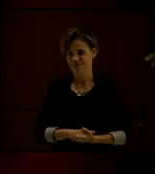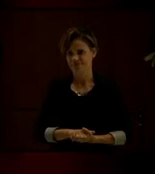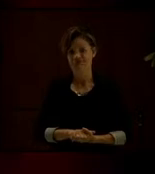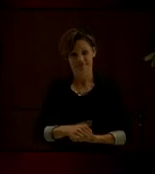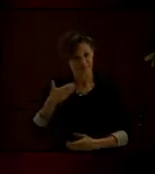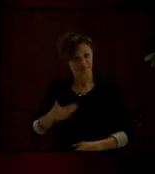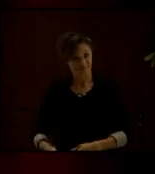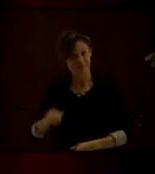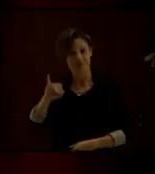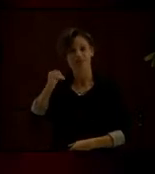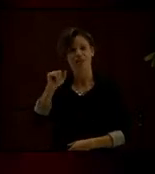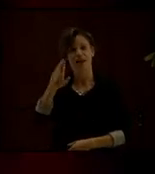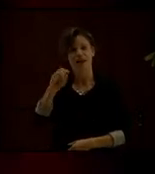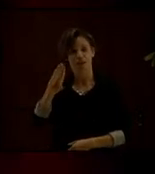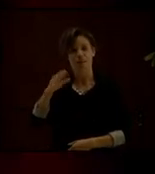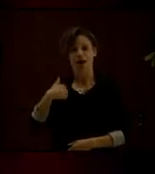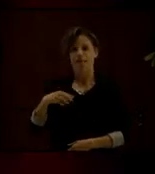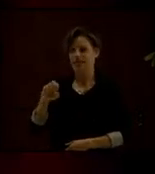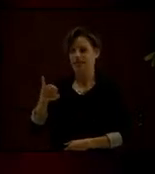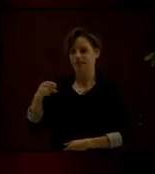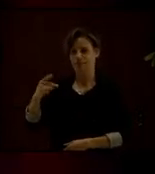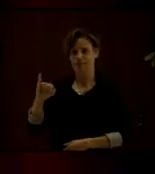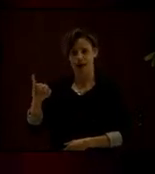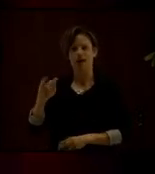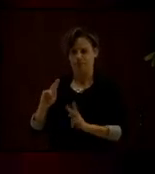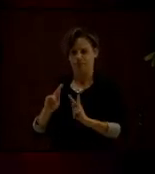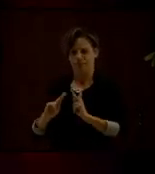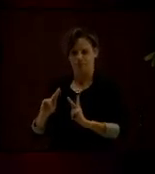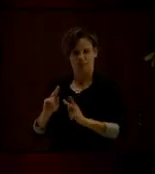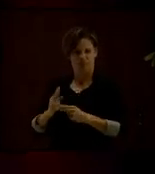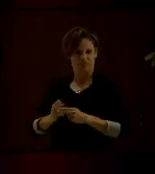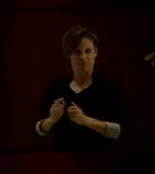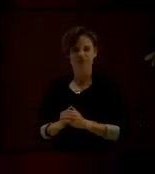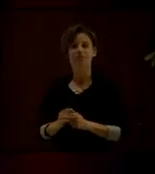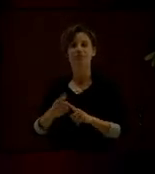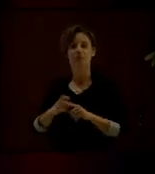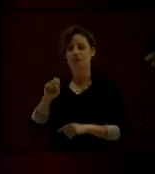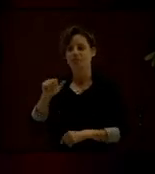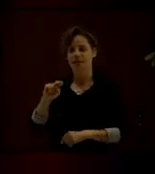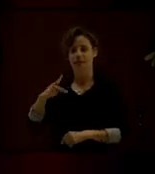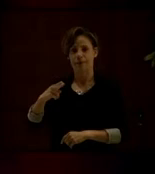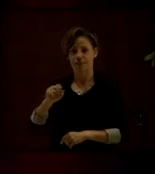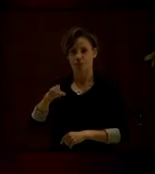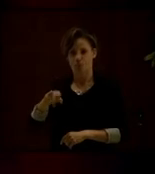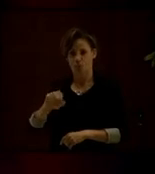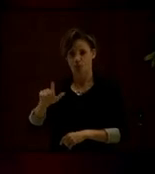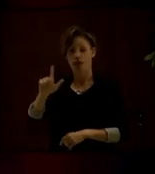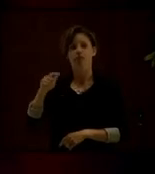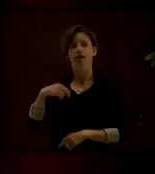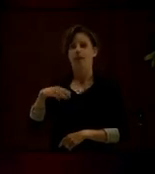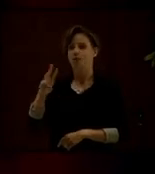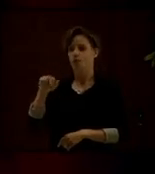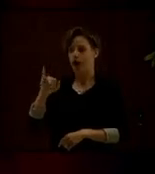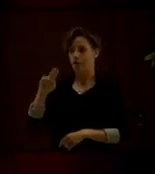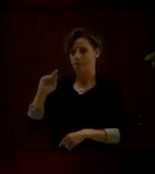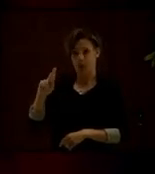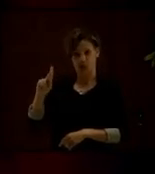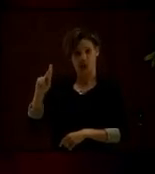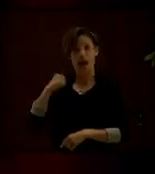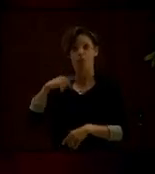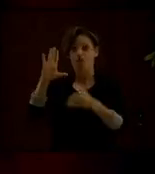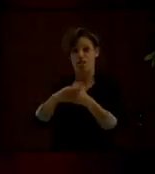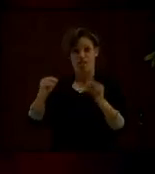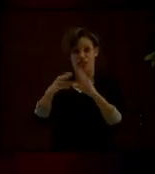My name is Jacob. I'm Ipai, that means people. And I'm from Samoscore Reservation. My clan is Waipuk, and I'm going to read